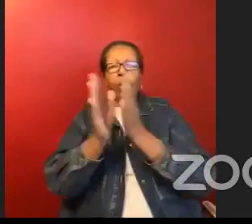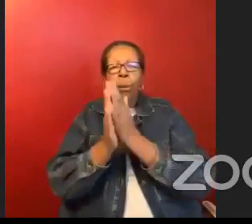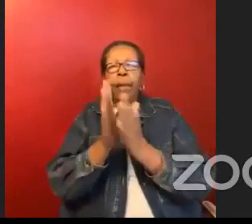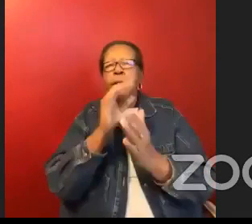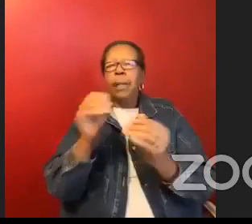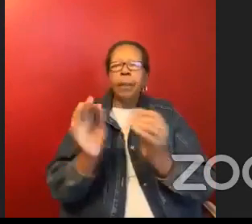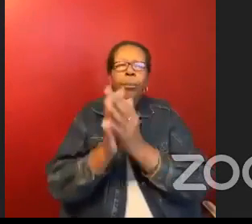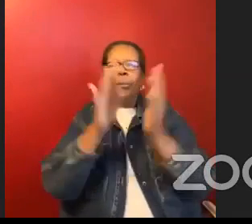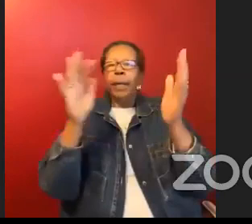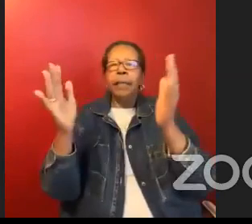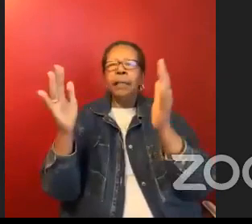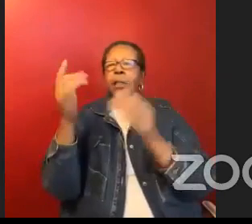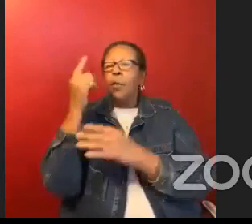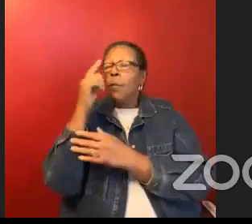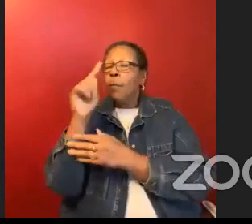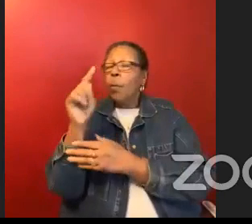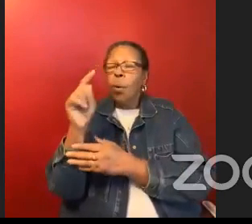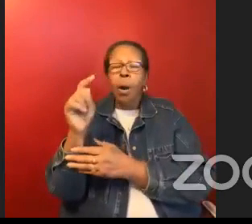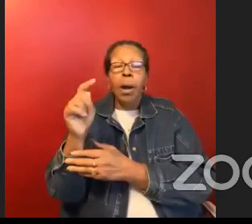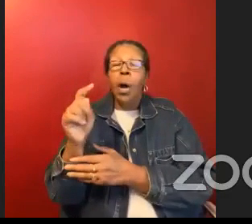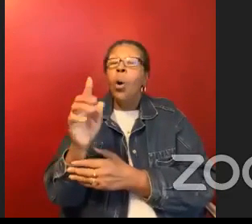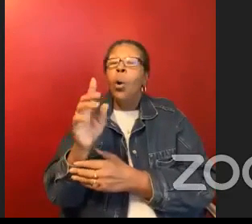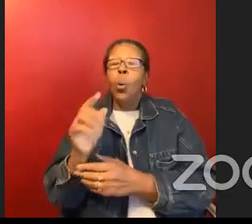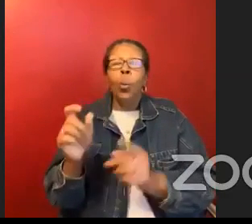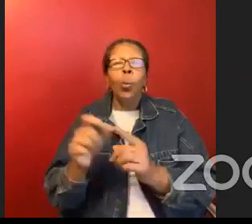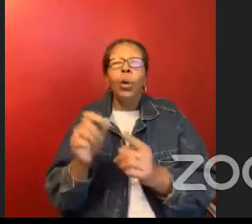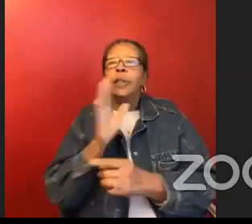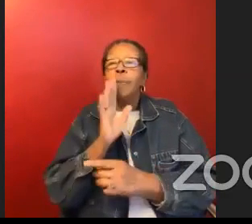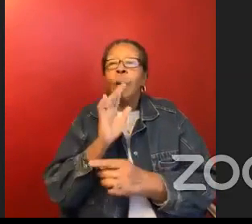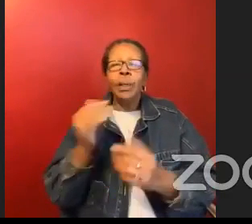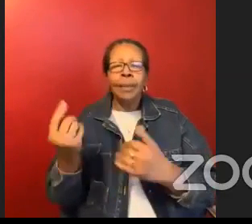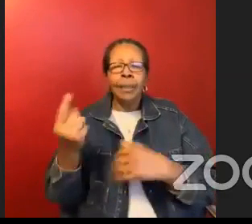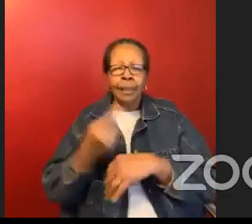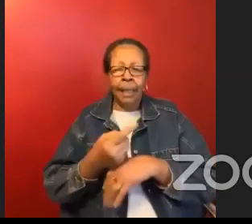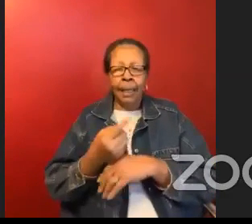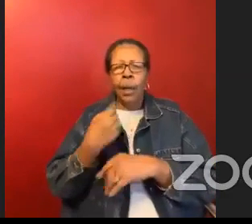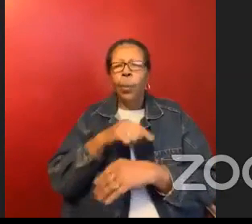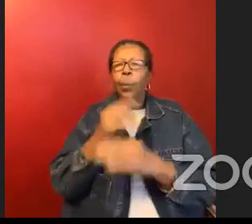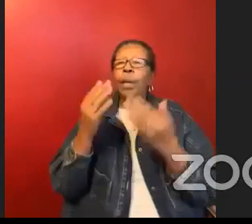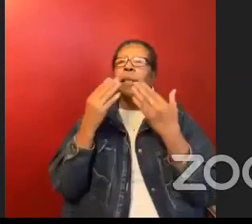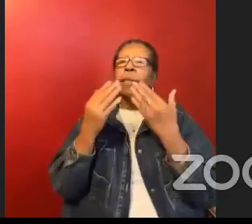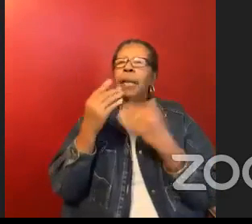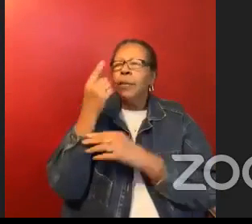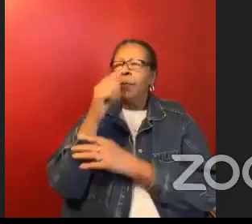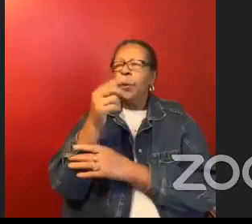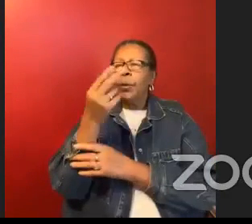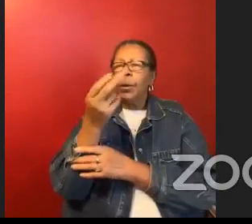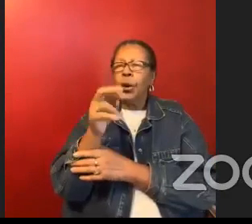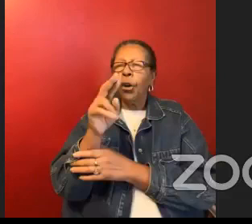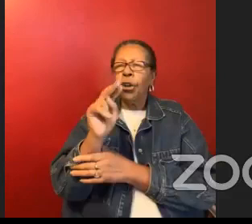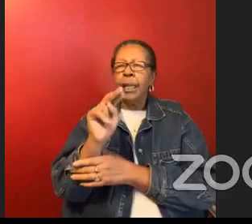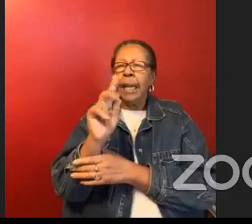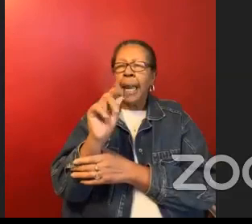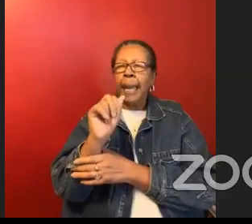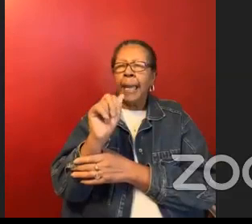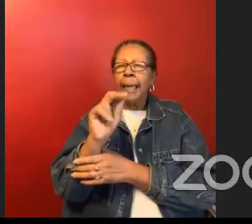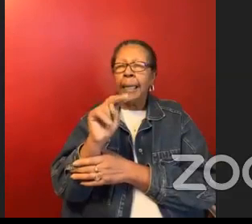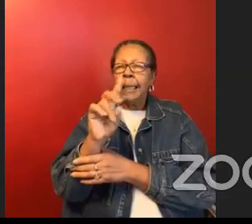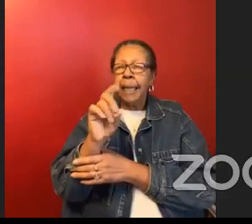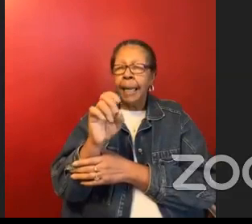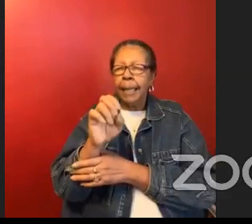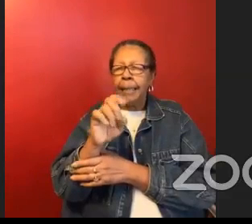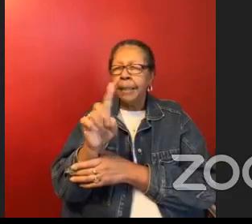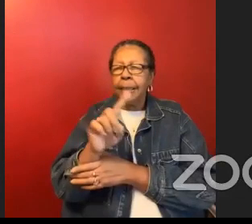for what has been uttered this day. We thank you, Lord God, for the Hernandez family and for these fine